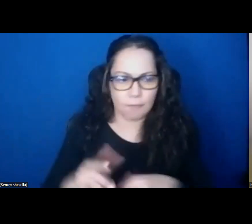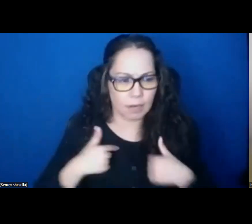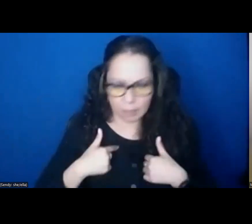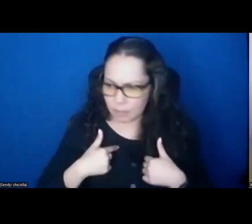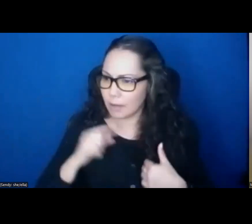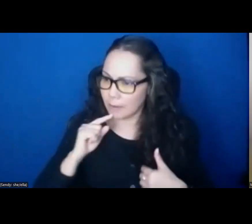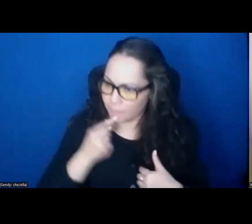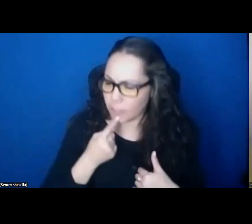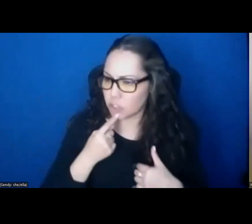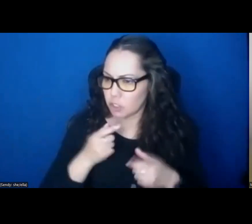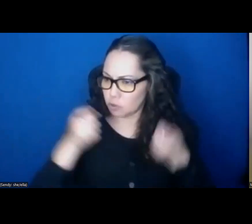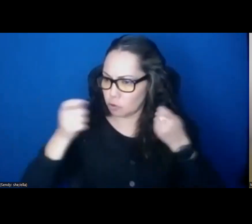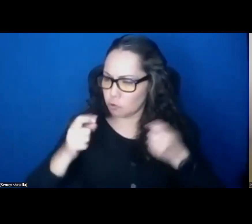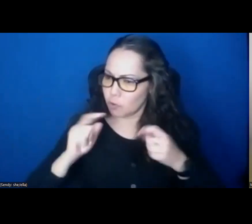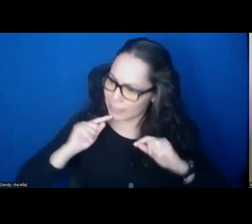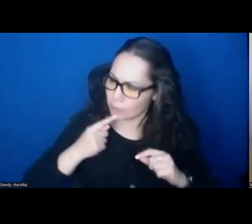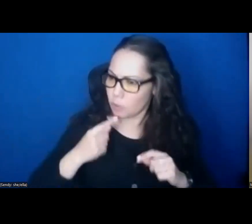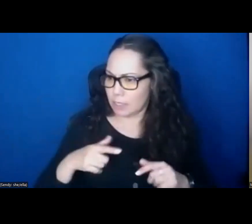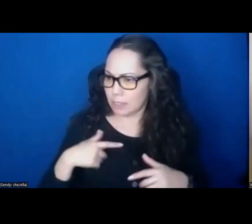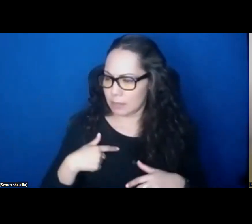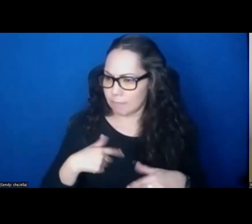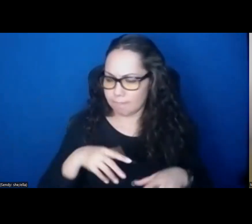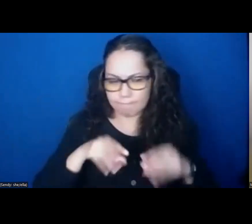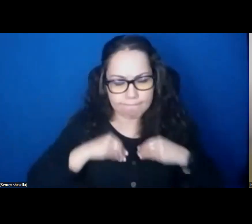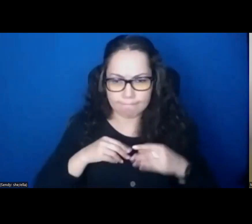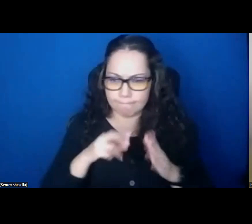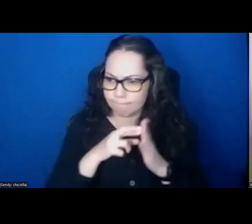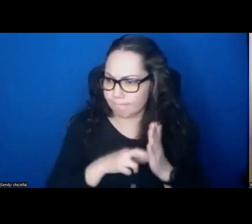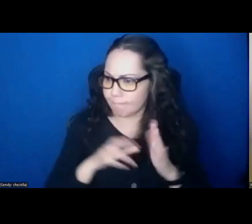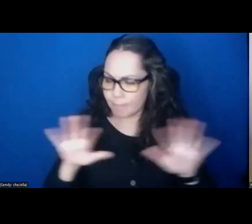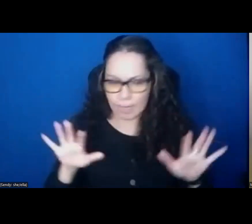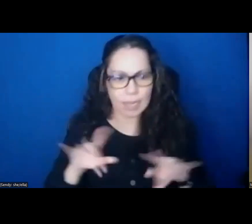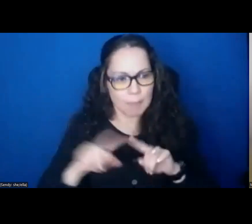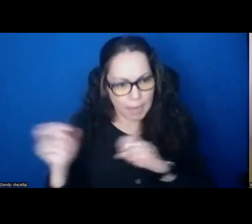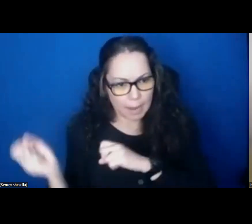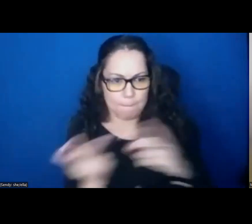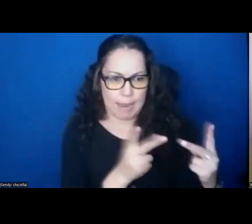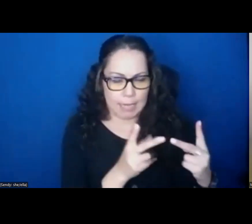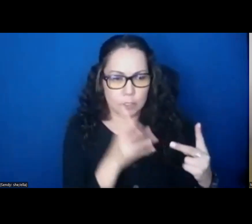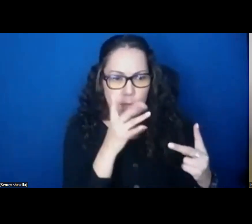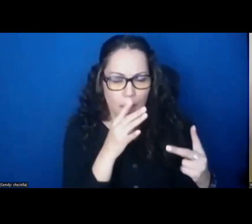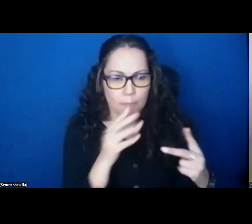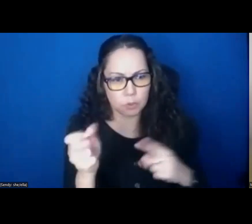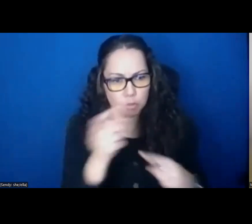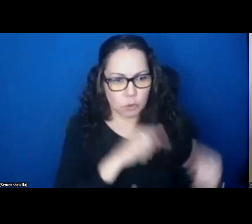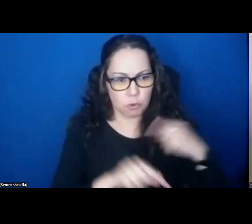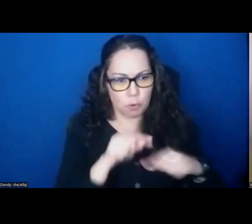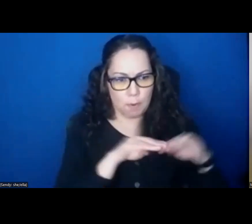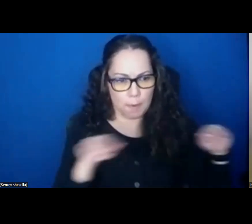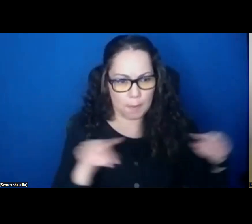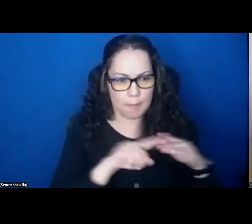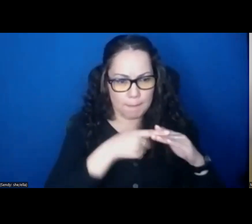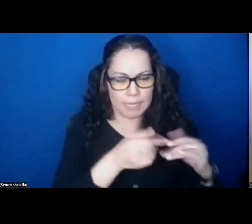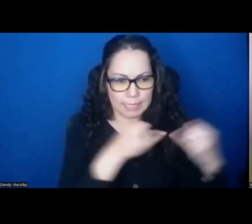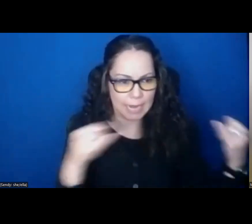seriously. My only concern was to bring my mom back to baseline. It really didn't matter if I had to wear